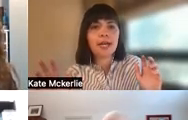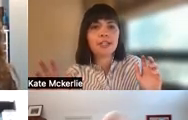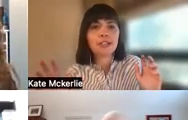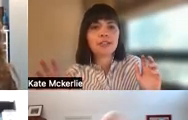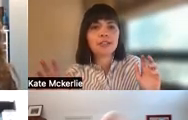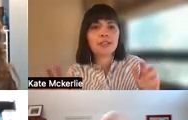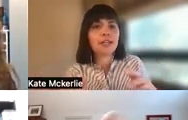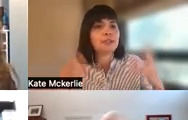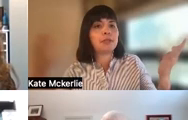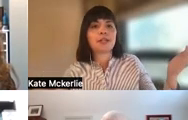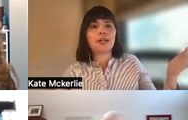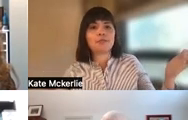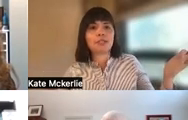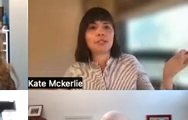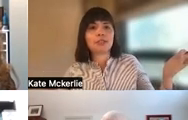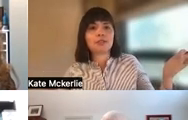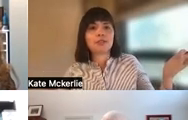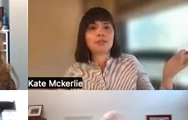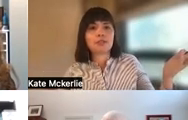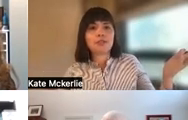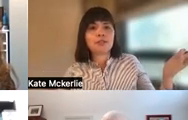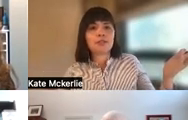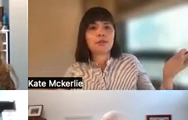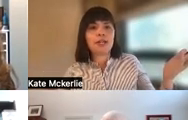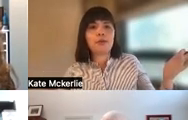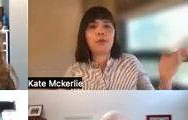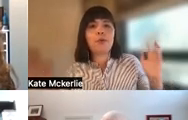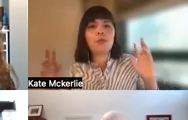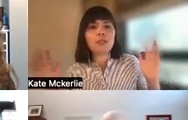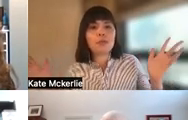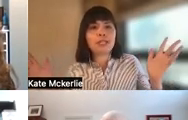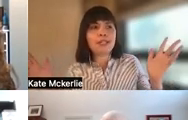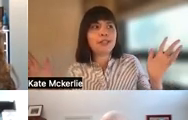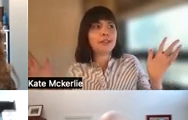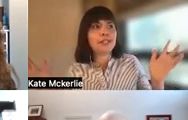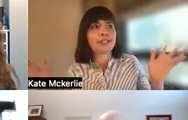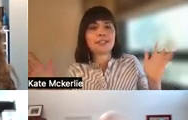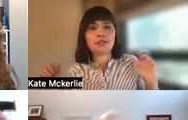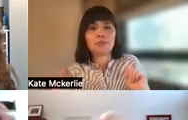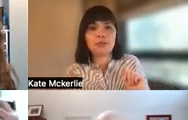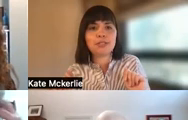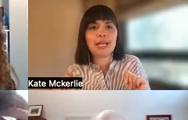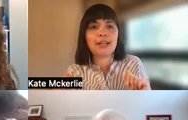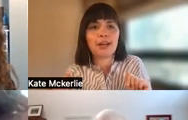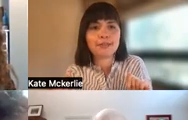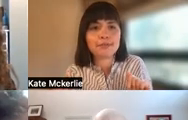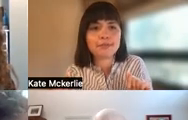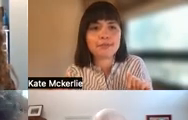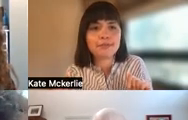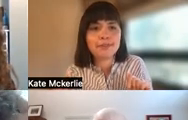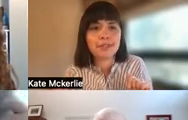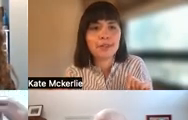and imagine it has been accomplished, right? What would be the Texas Tribune's